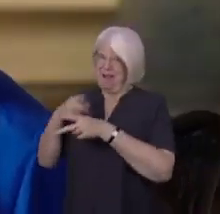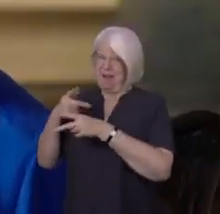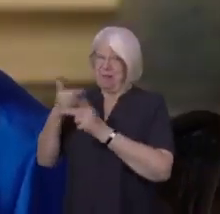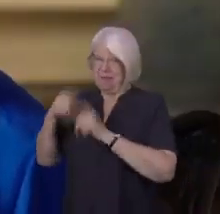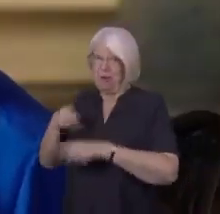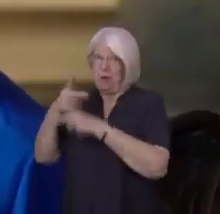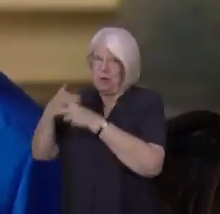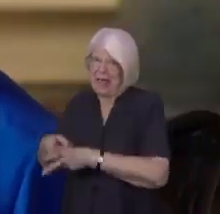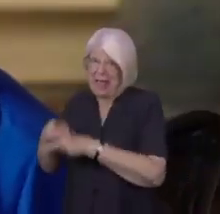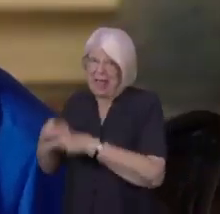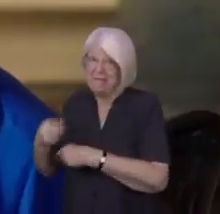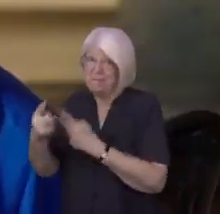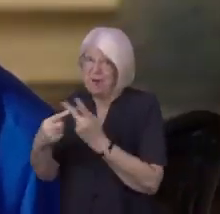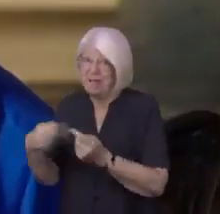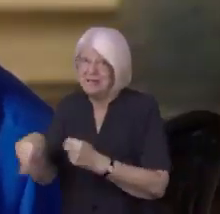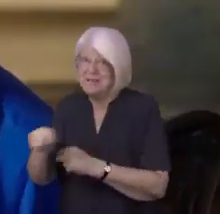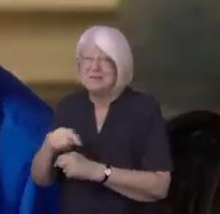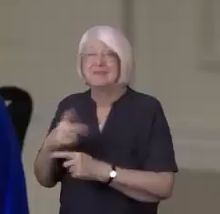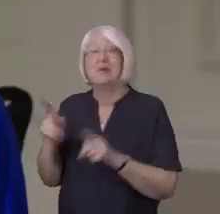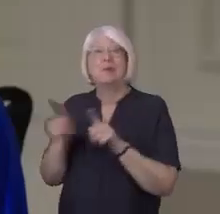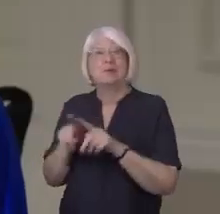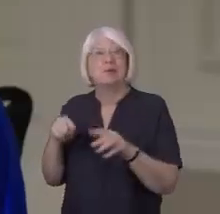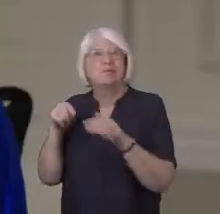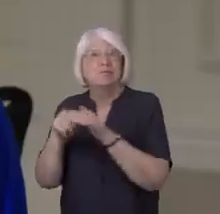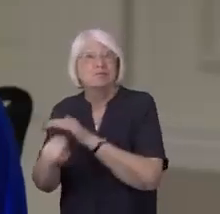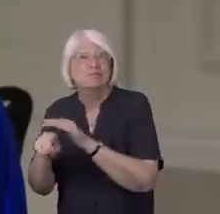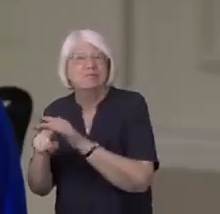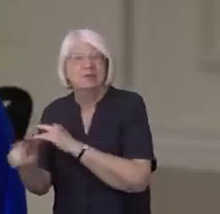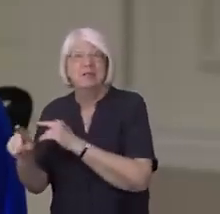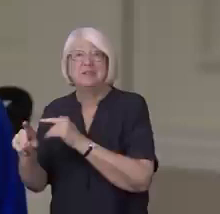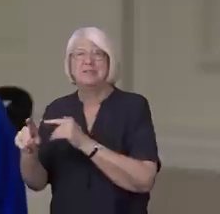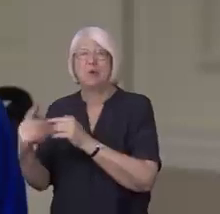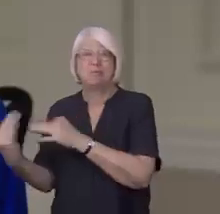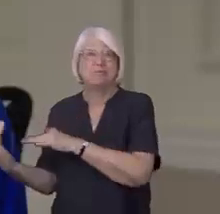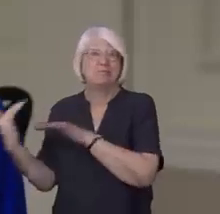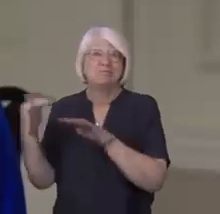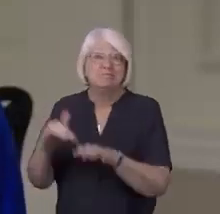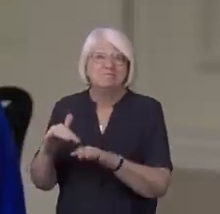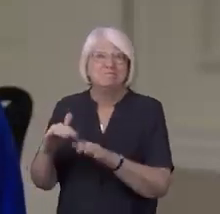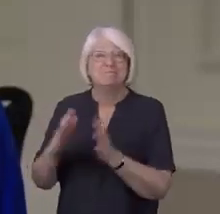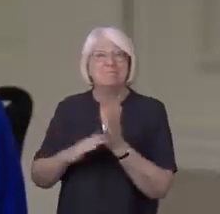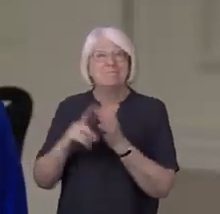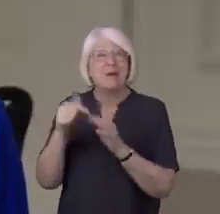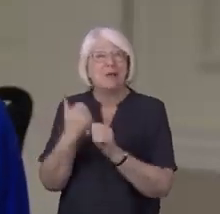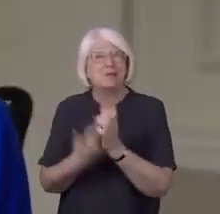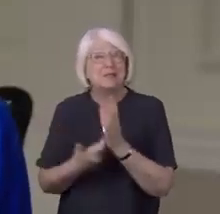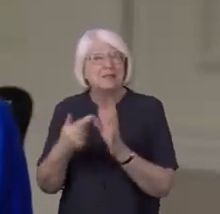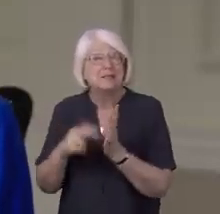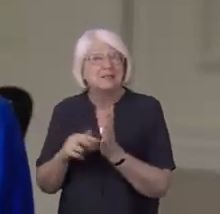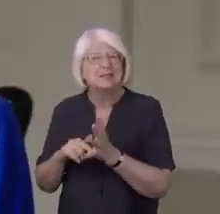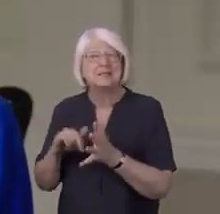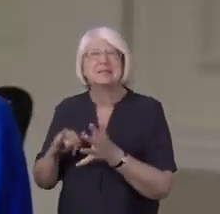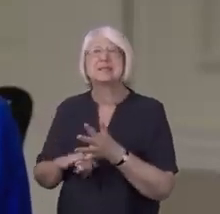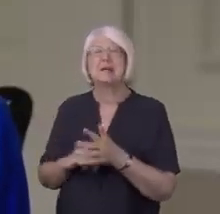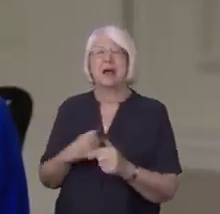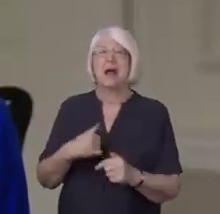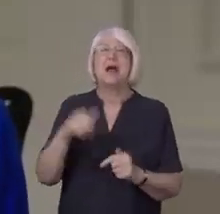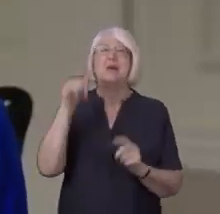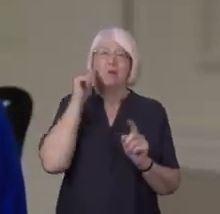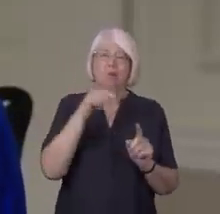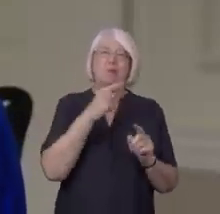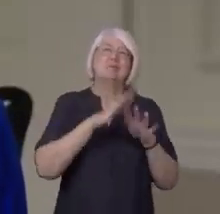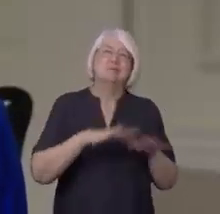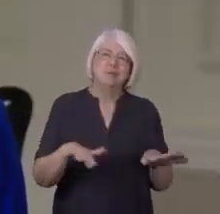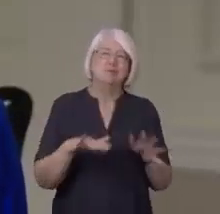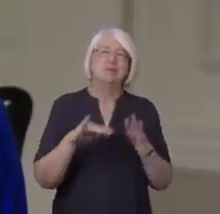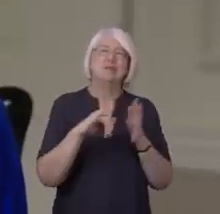refugees and migrants remotely. I know that the Children's Society will continue this work to champion the